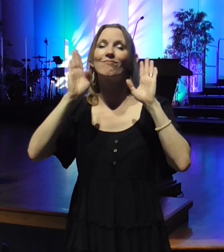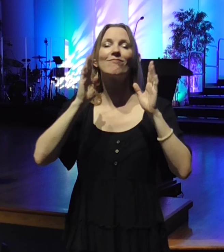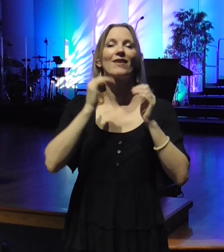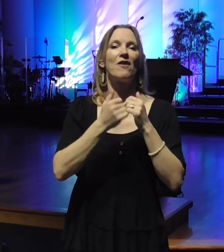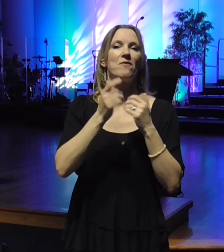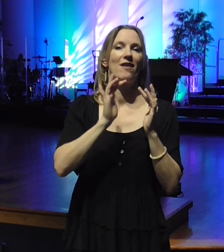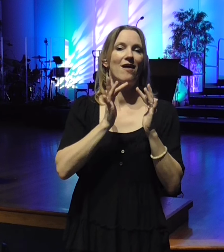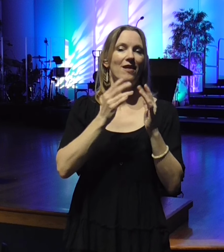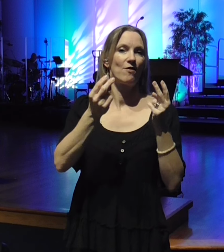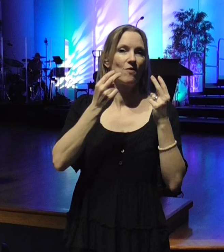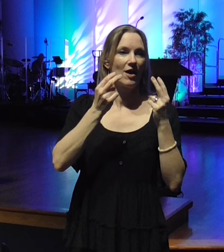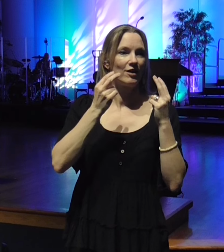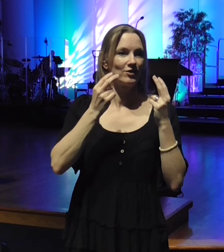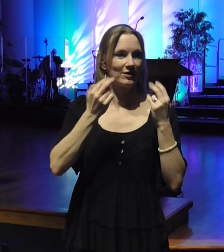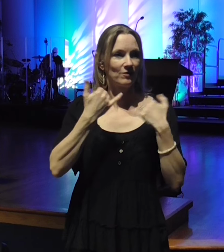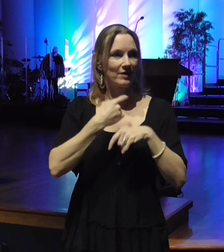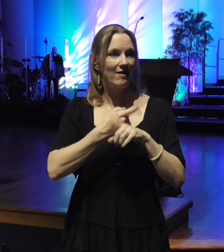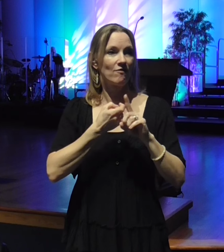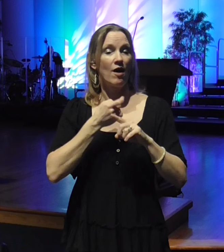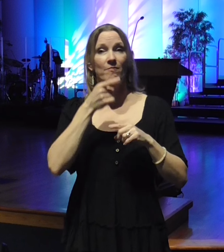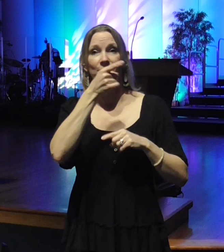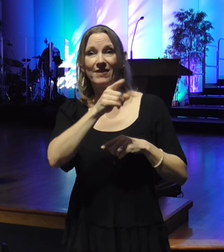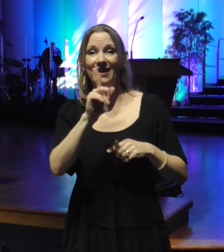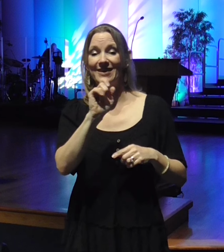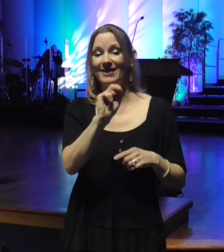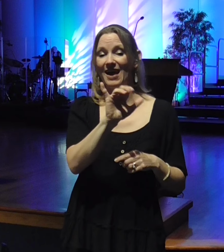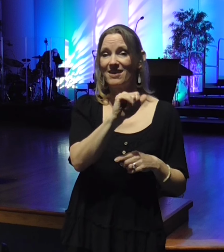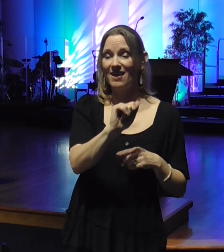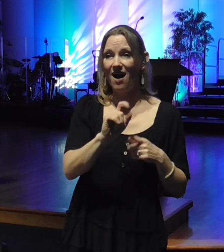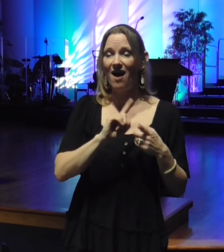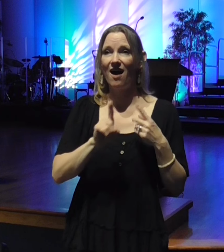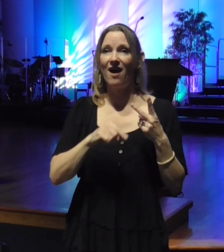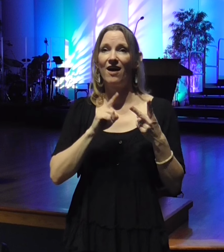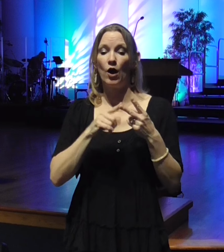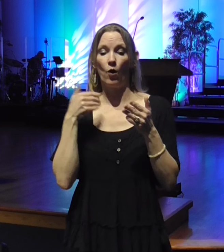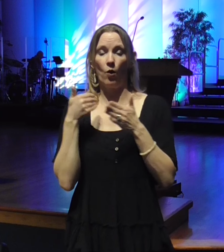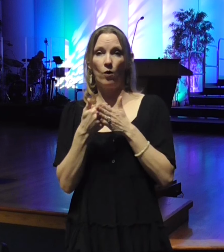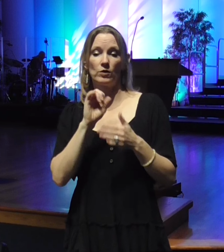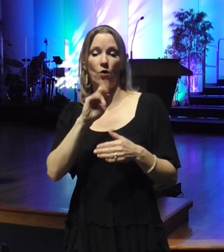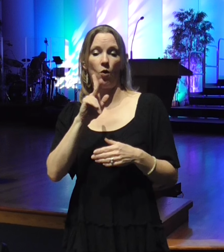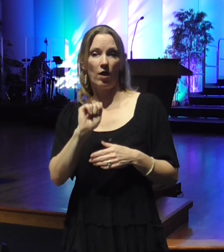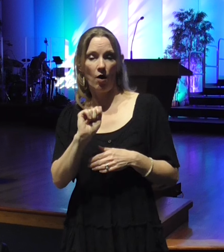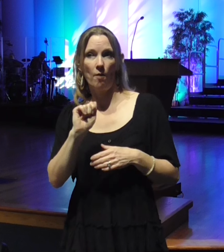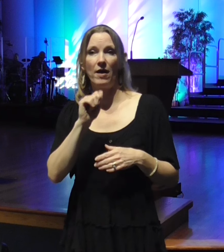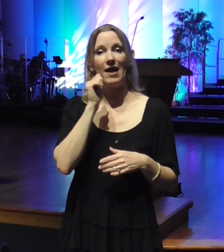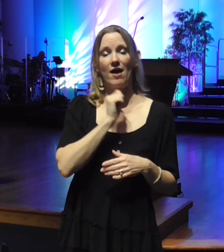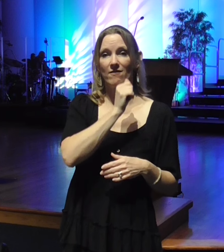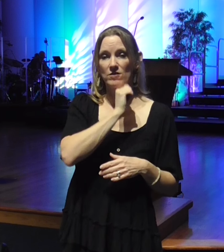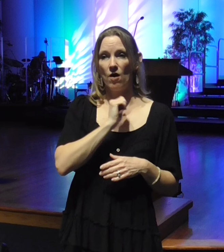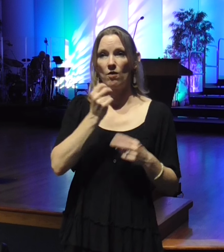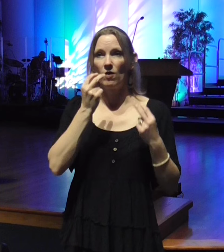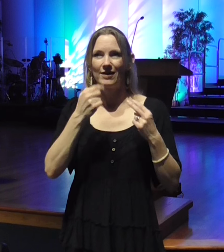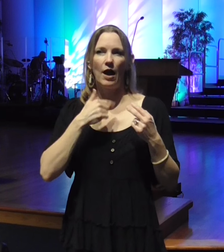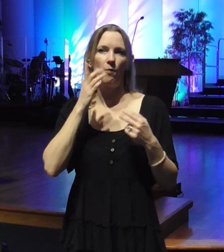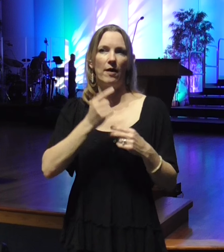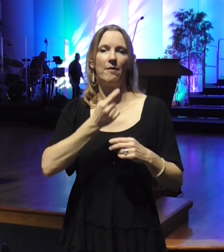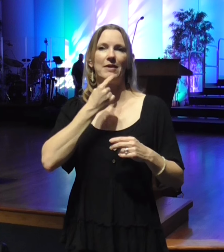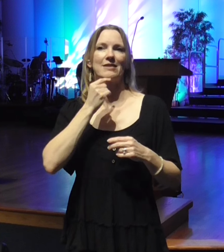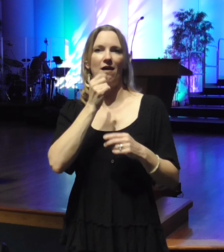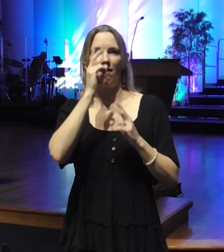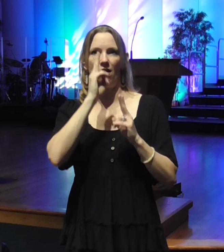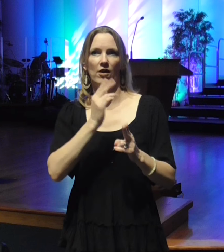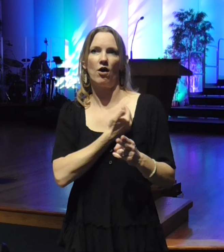Mile Highers watching today from as far away as Kenya, as close by as Oklahoma and Arizona. I'm going to miss not